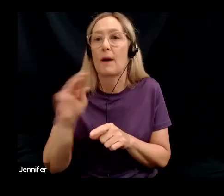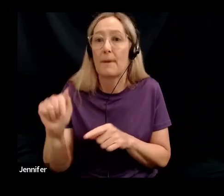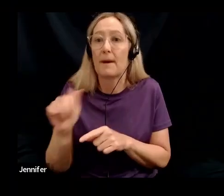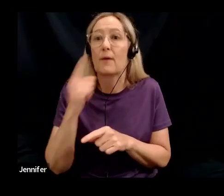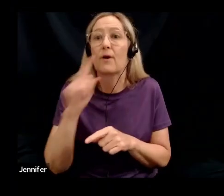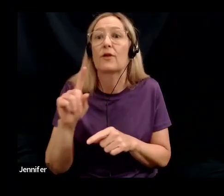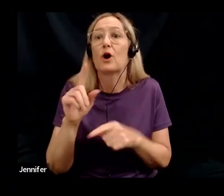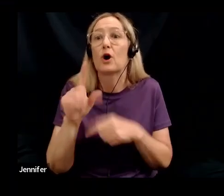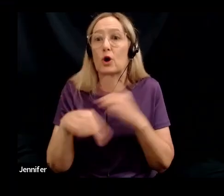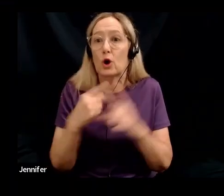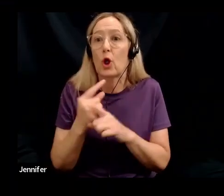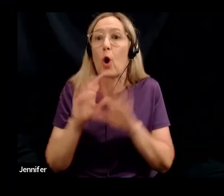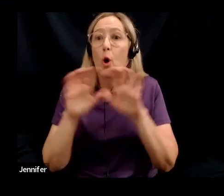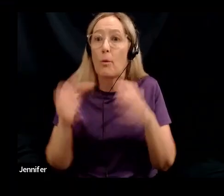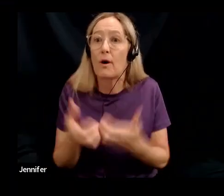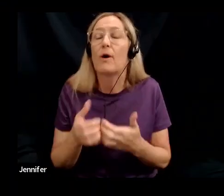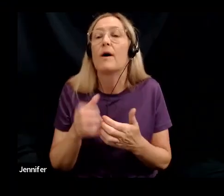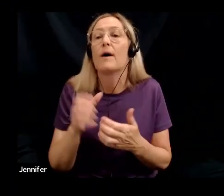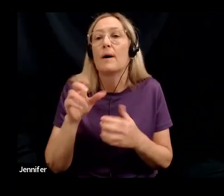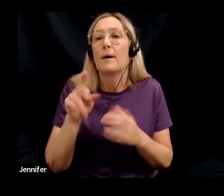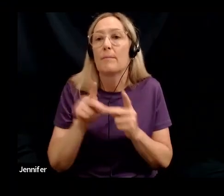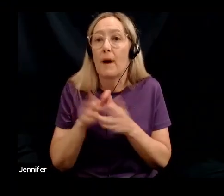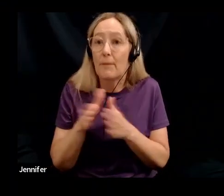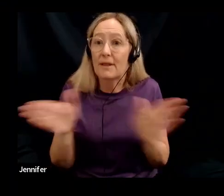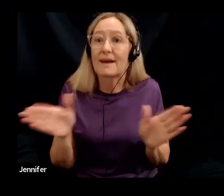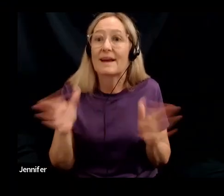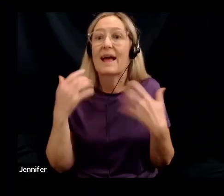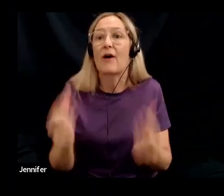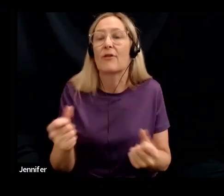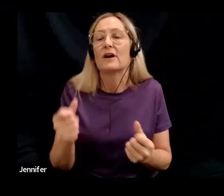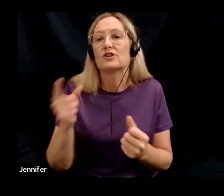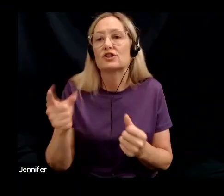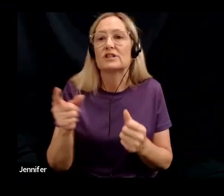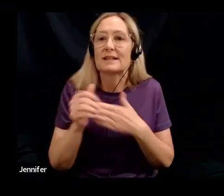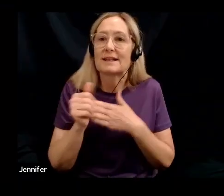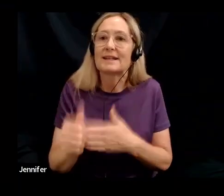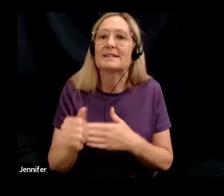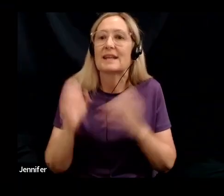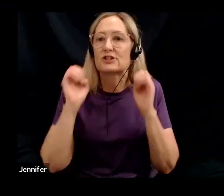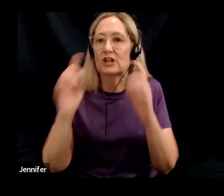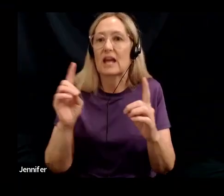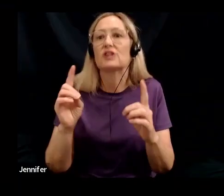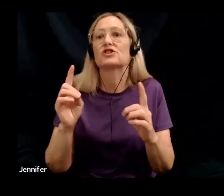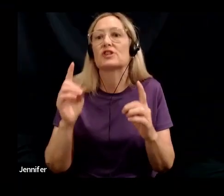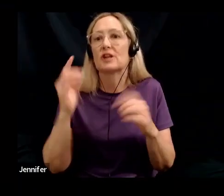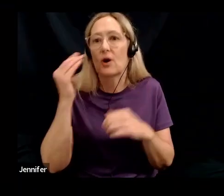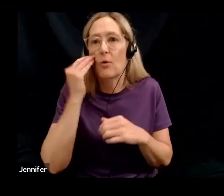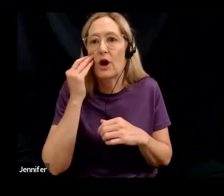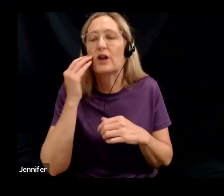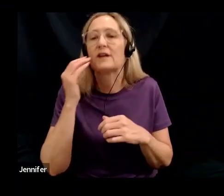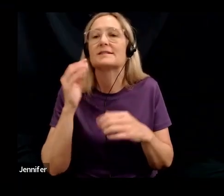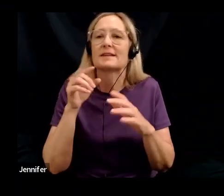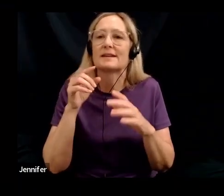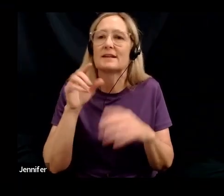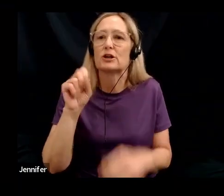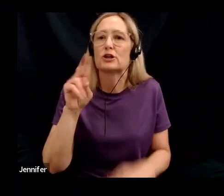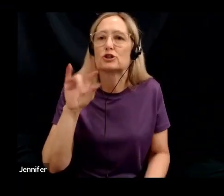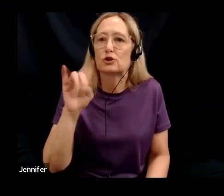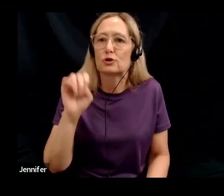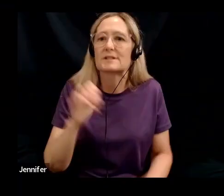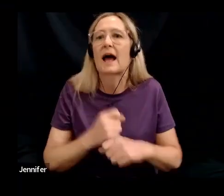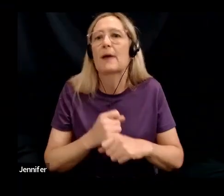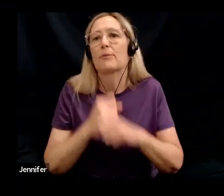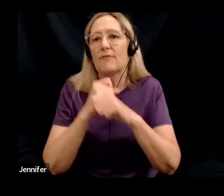Public Health. At NAMI, Minnesota, she leads education initiatives centered on mental health awareness and suicide prevention,